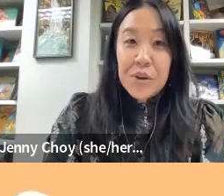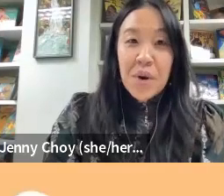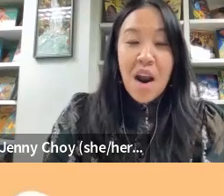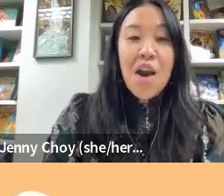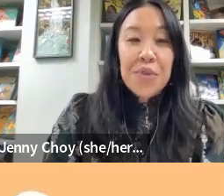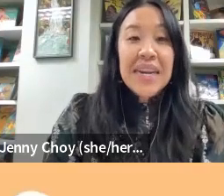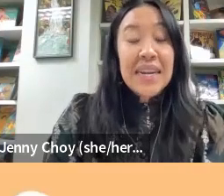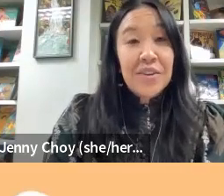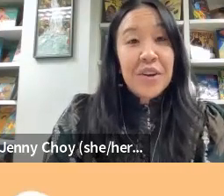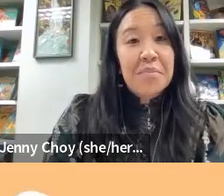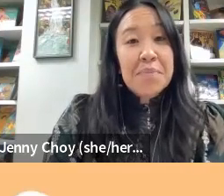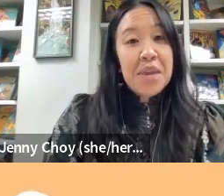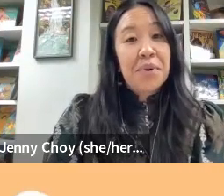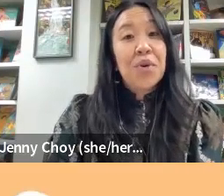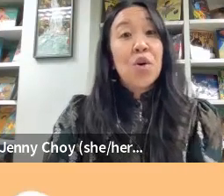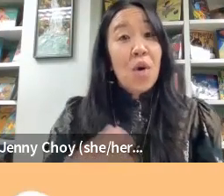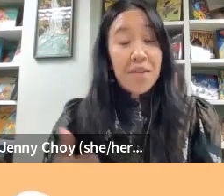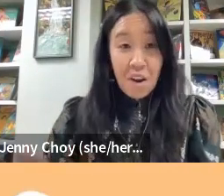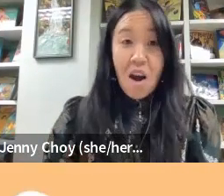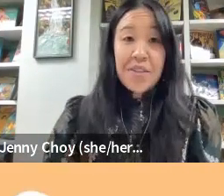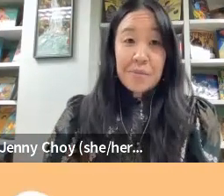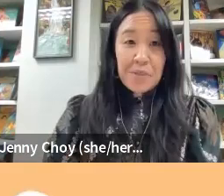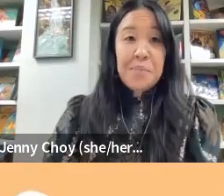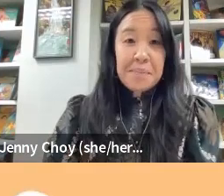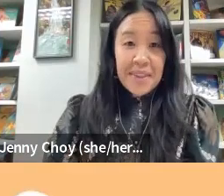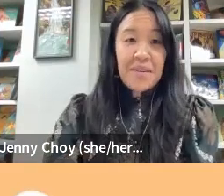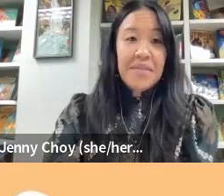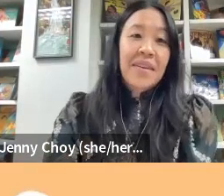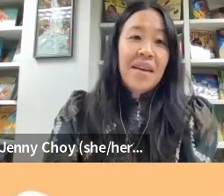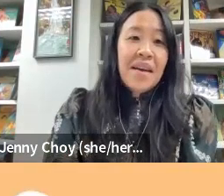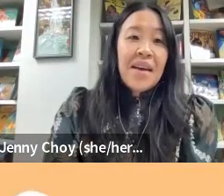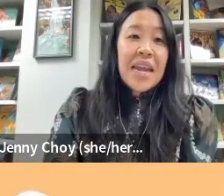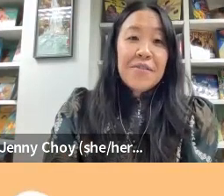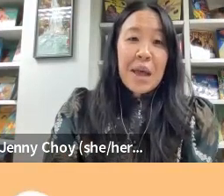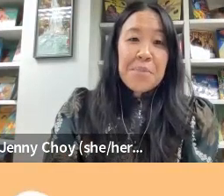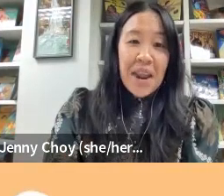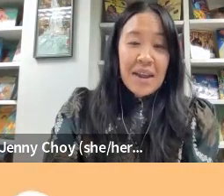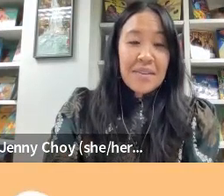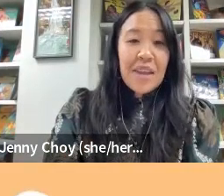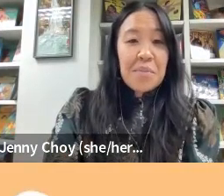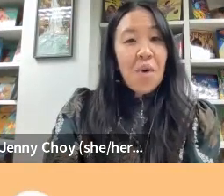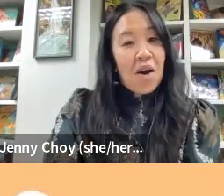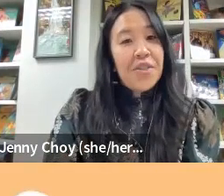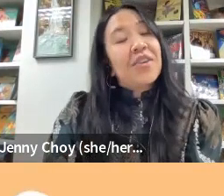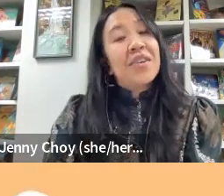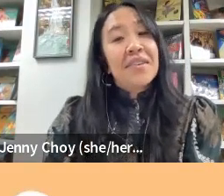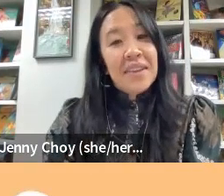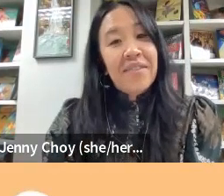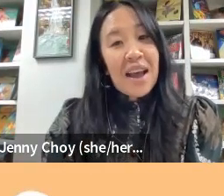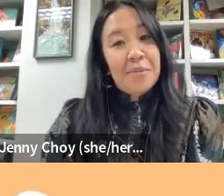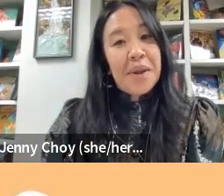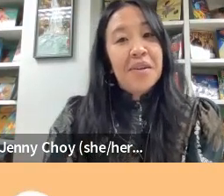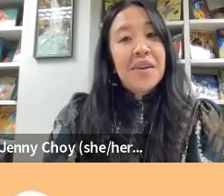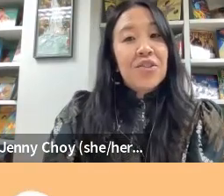even fewer are written and illustrated by people who are on the spectrum themselves. In Flap Your Hands, debut author